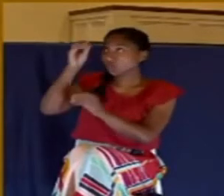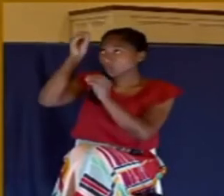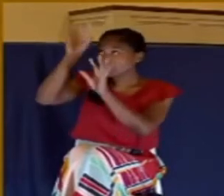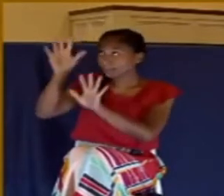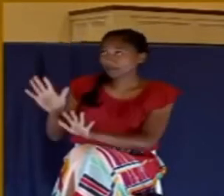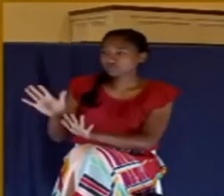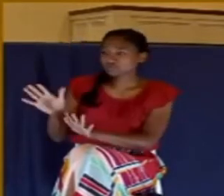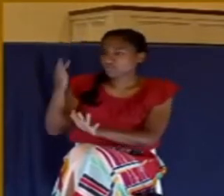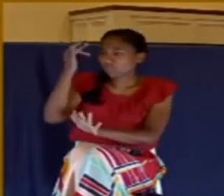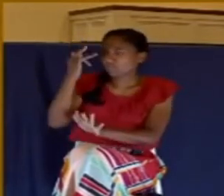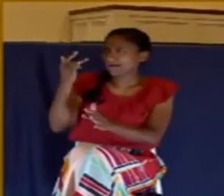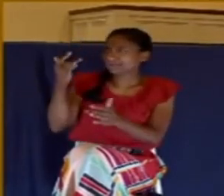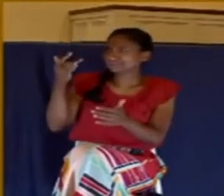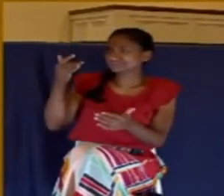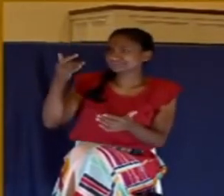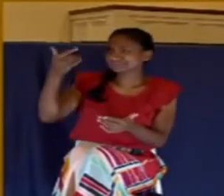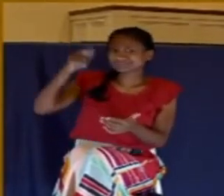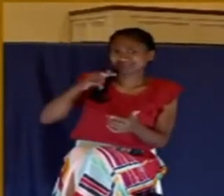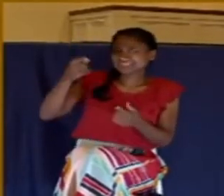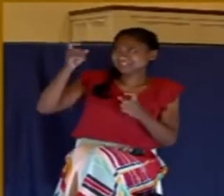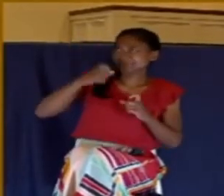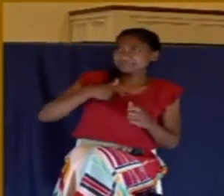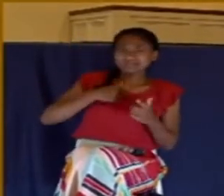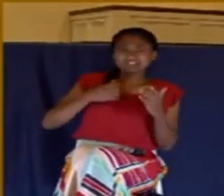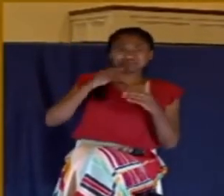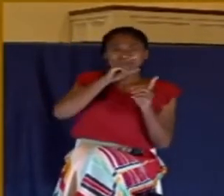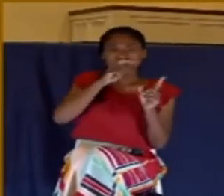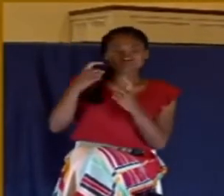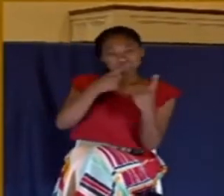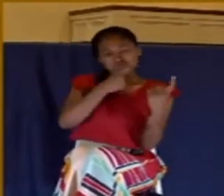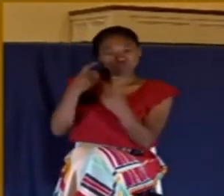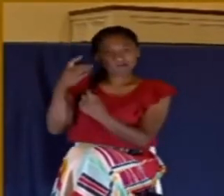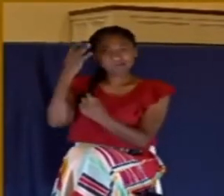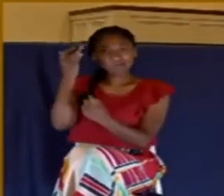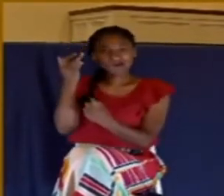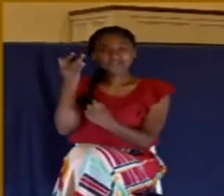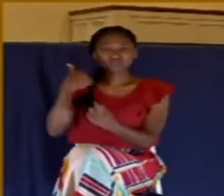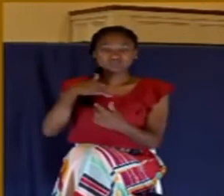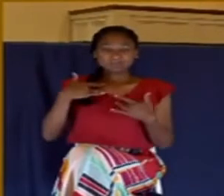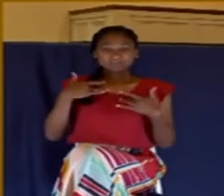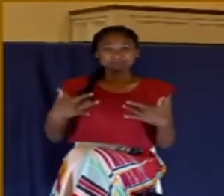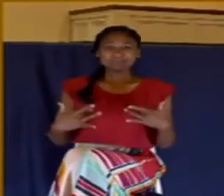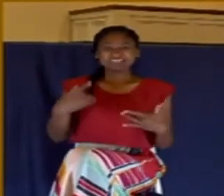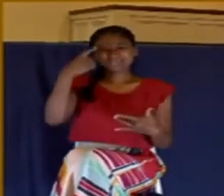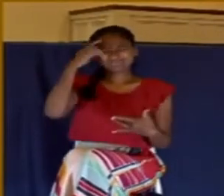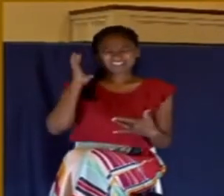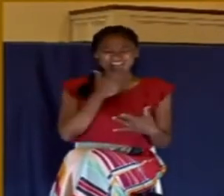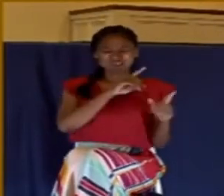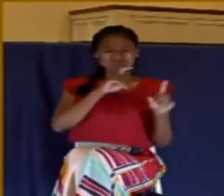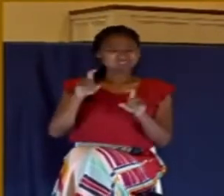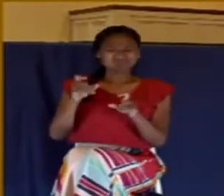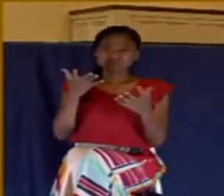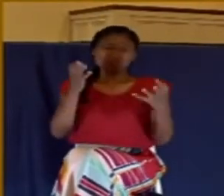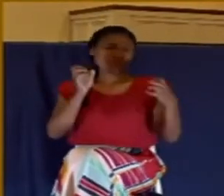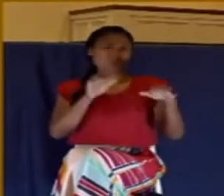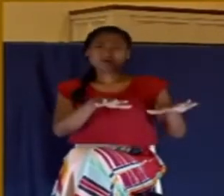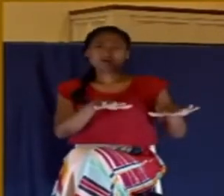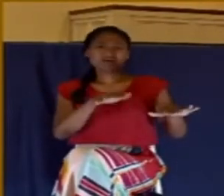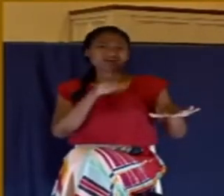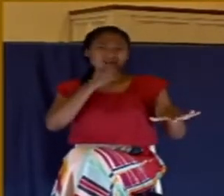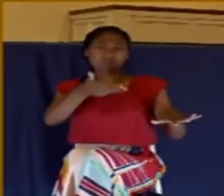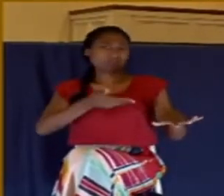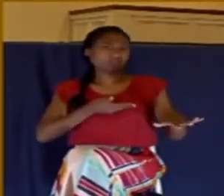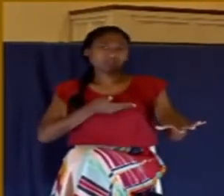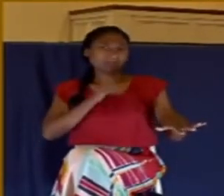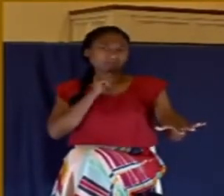to me? And so we have the tendency to view our trials as unwelcome strangers. And this was a tendency of